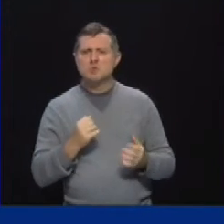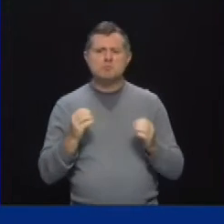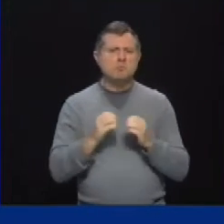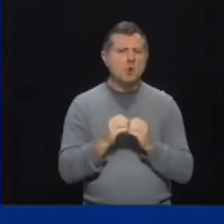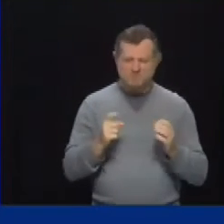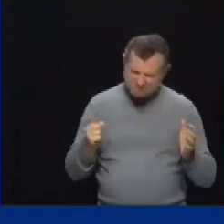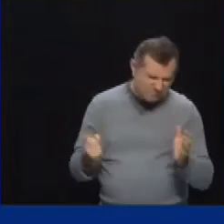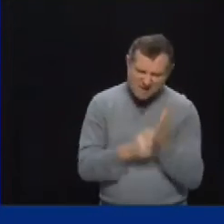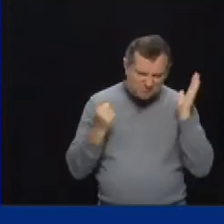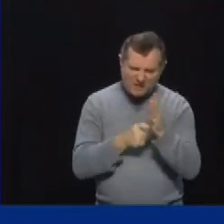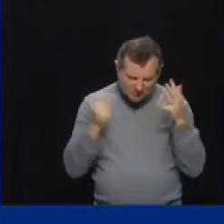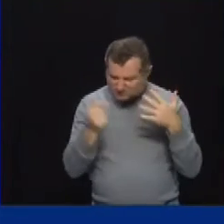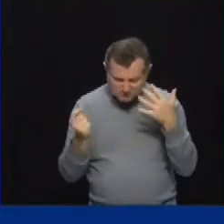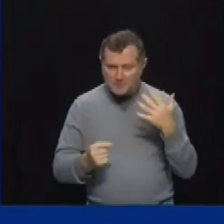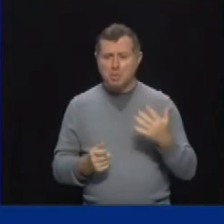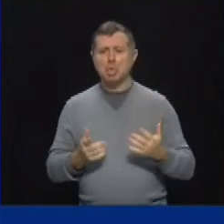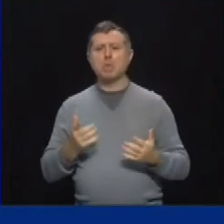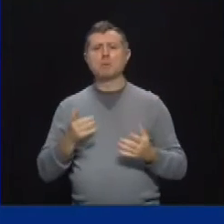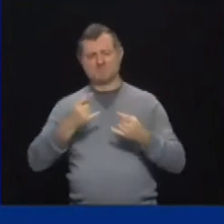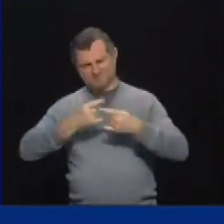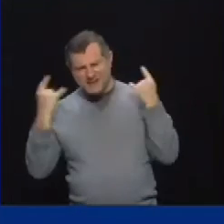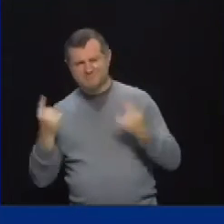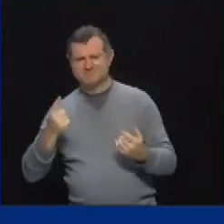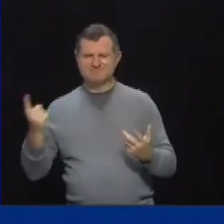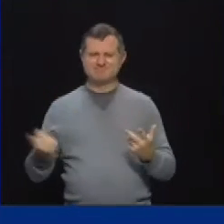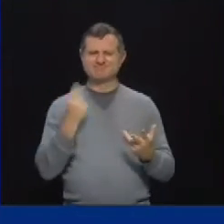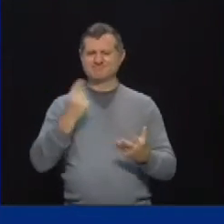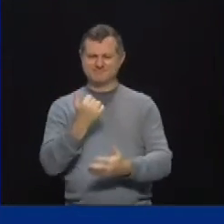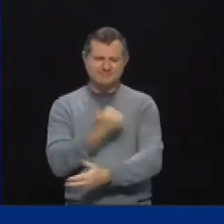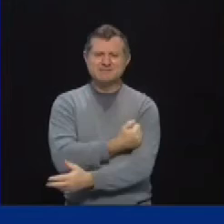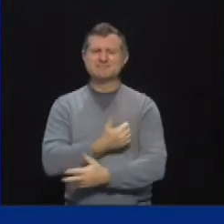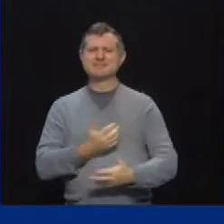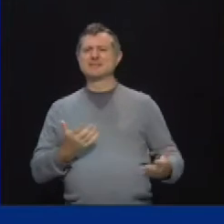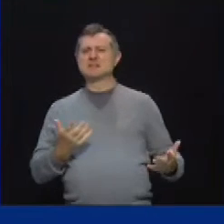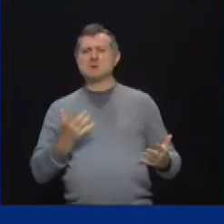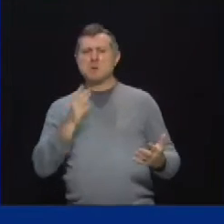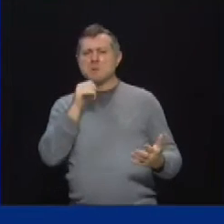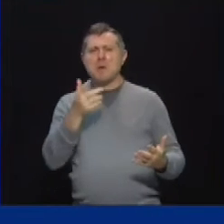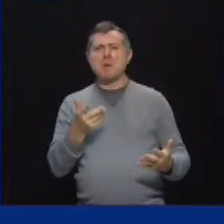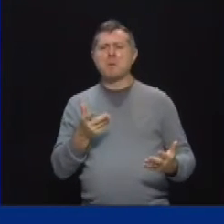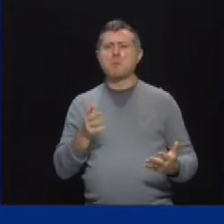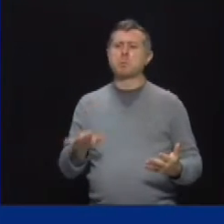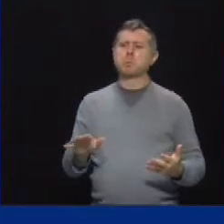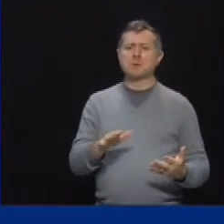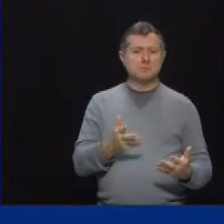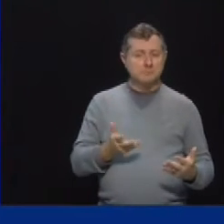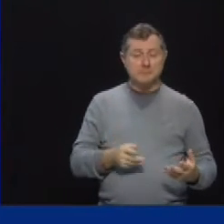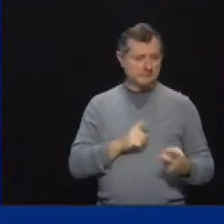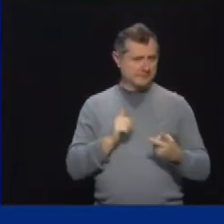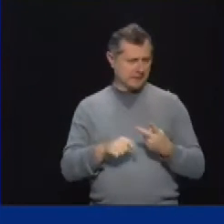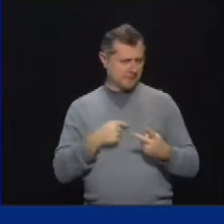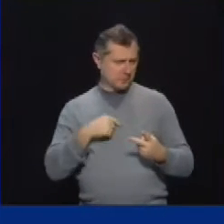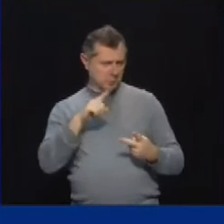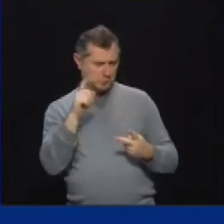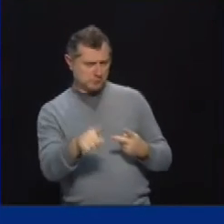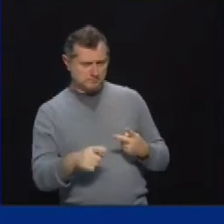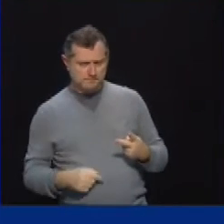or even more vaccine mandates? And a second question for you, with these staffing shortages at